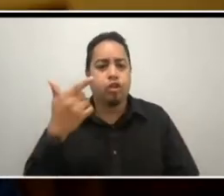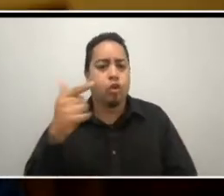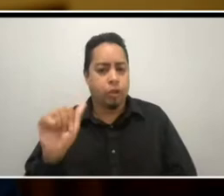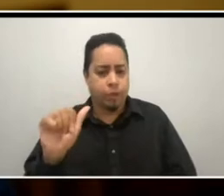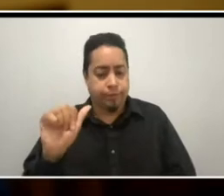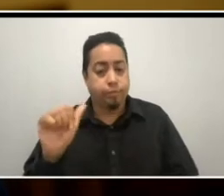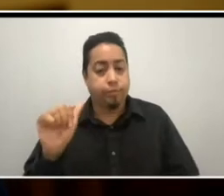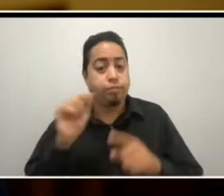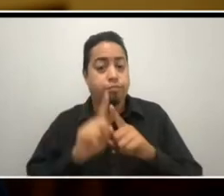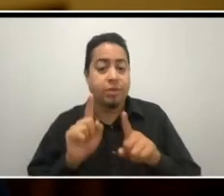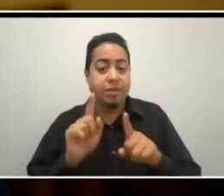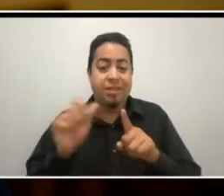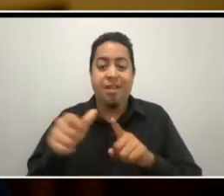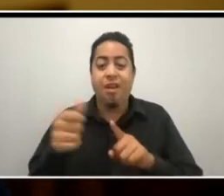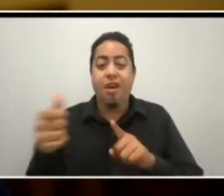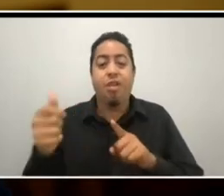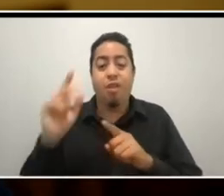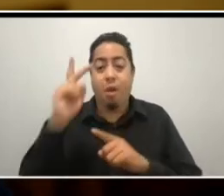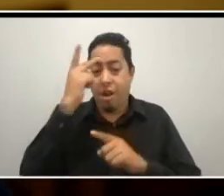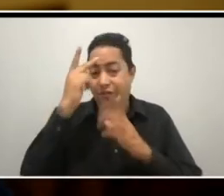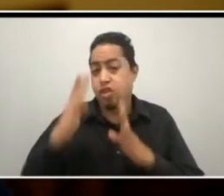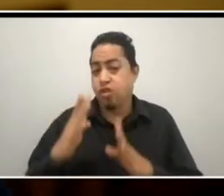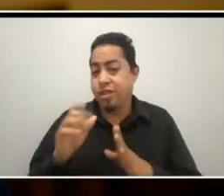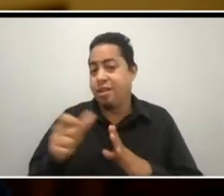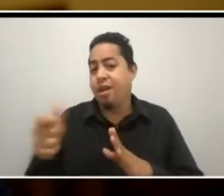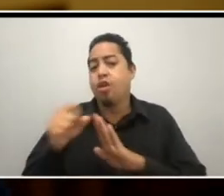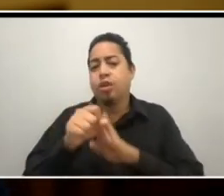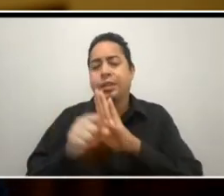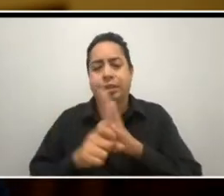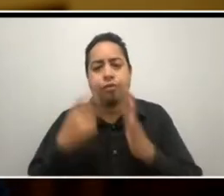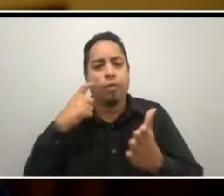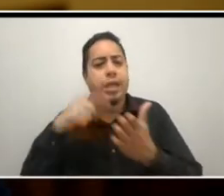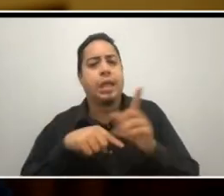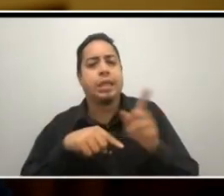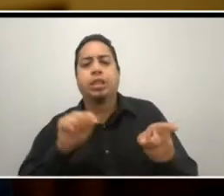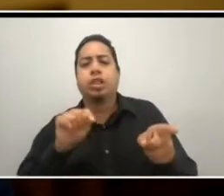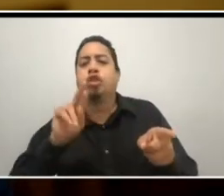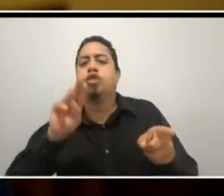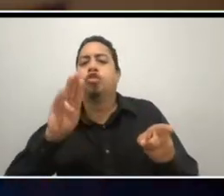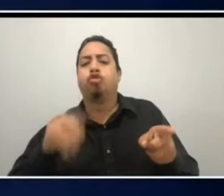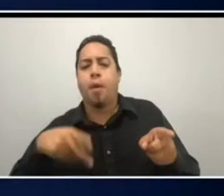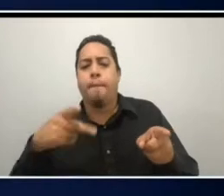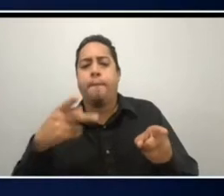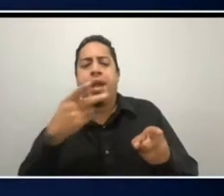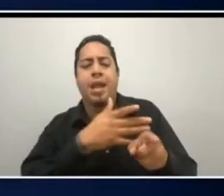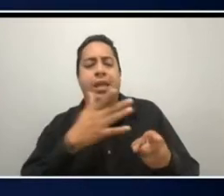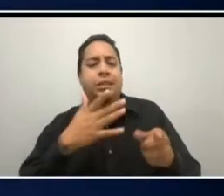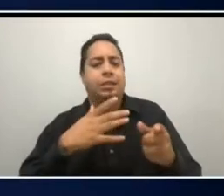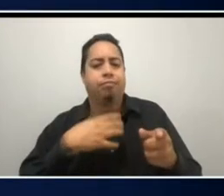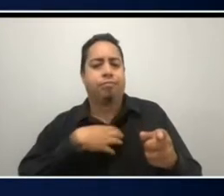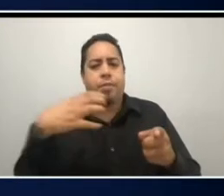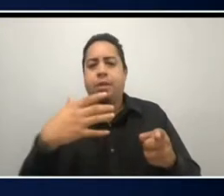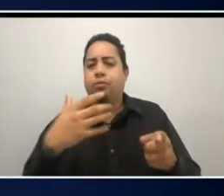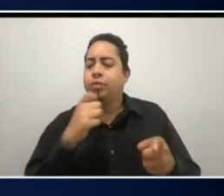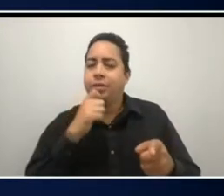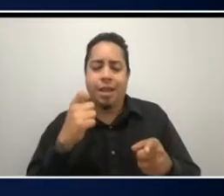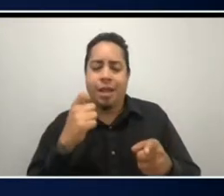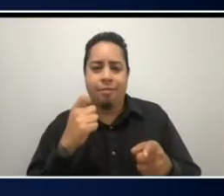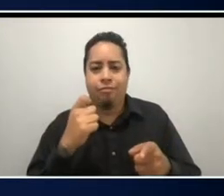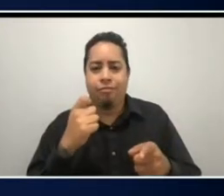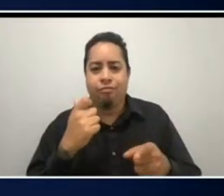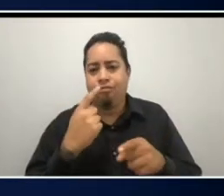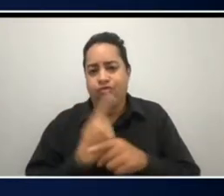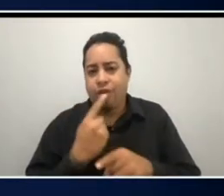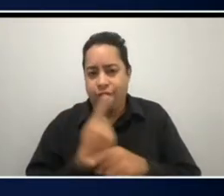states released public statements recognizing that President Trump's proposal was unlawful. For instance, Georgia Governor Brian Kemp called